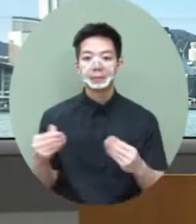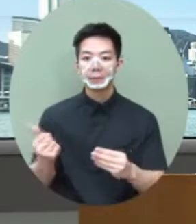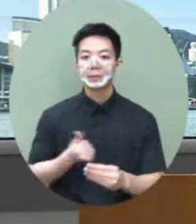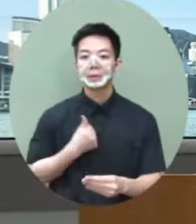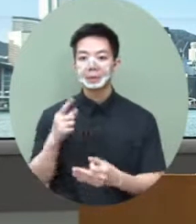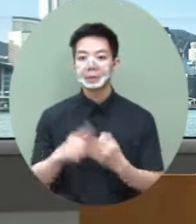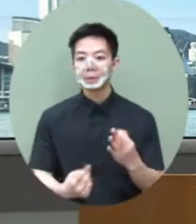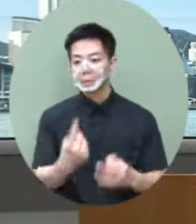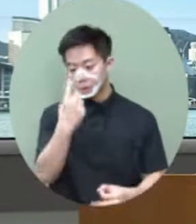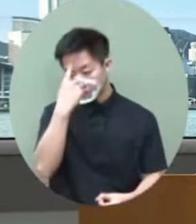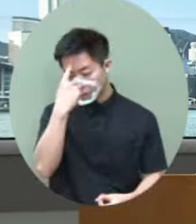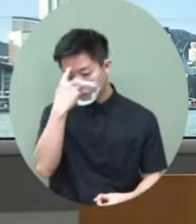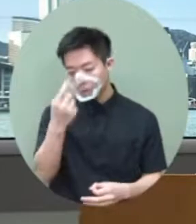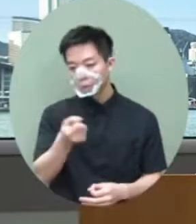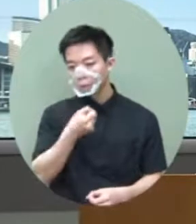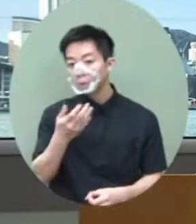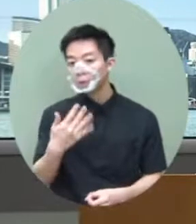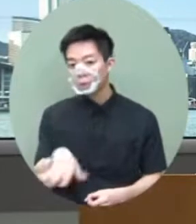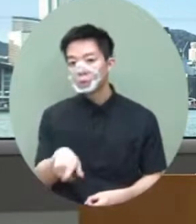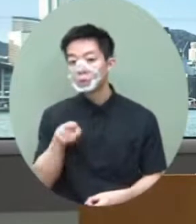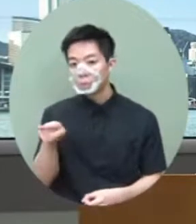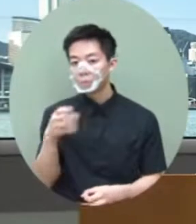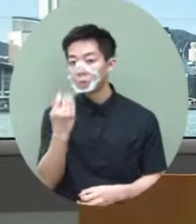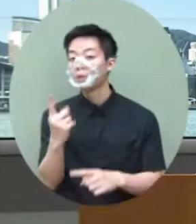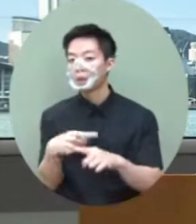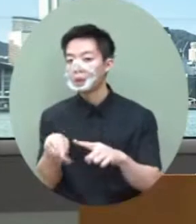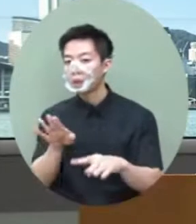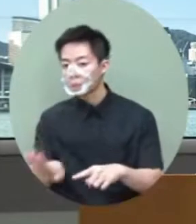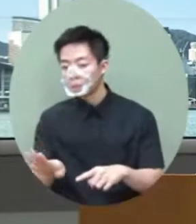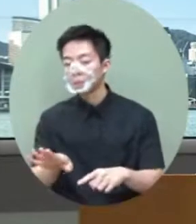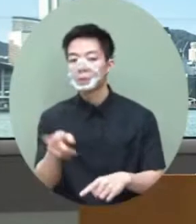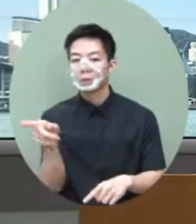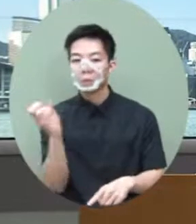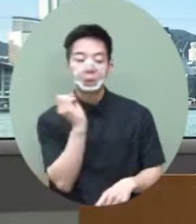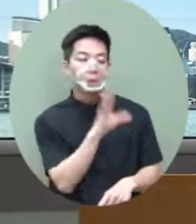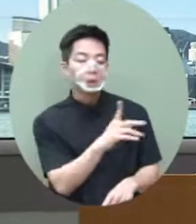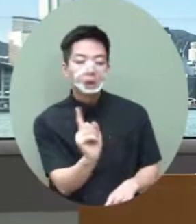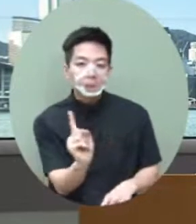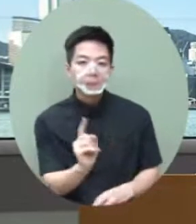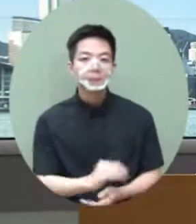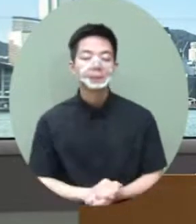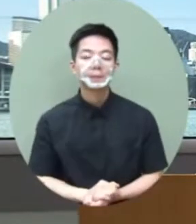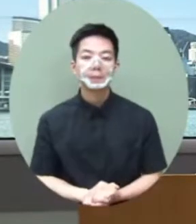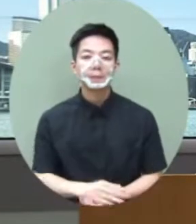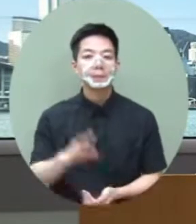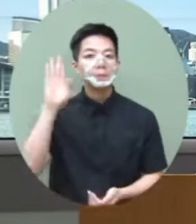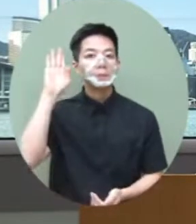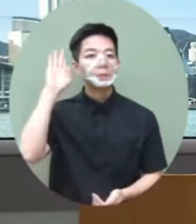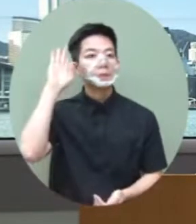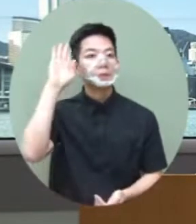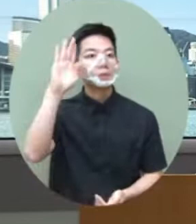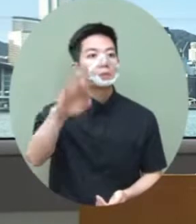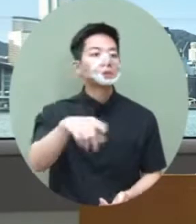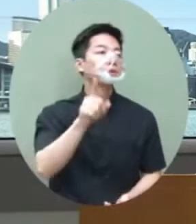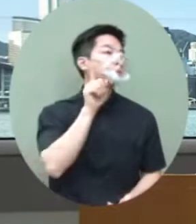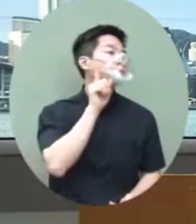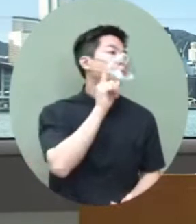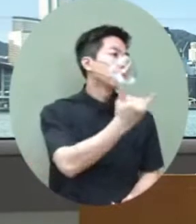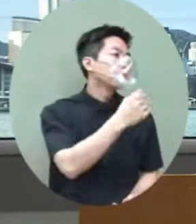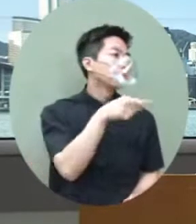U. So he said that in the next 6 to 8 weeks, the